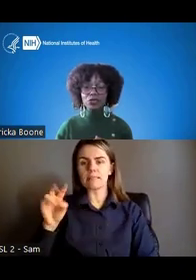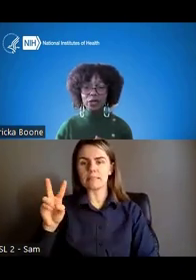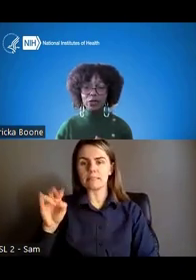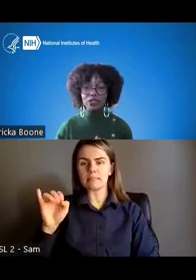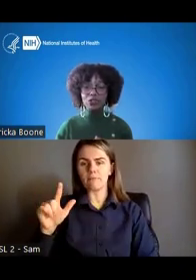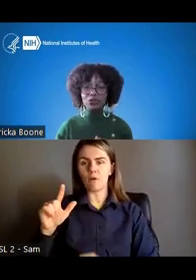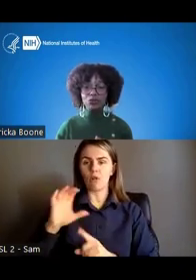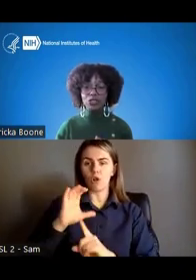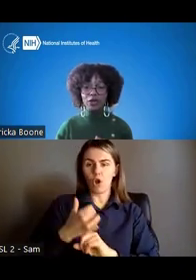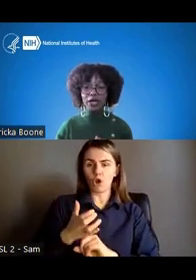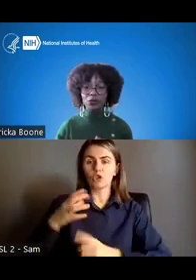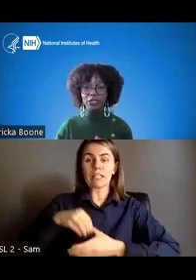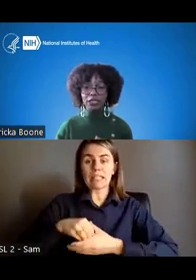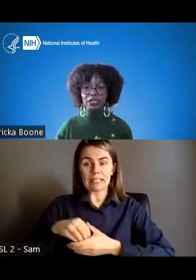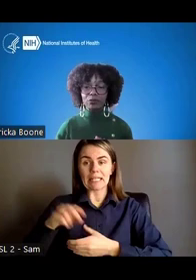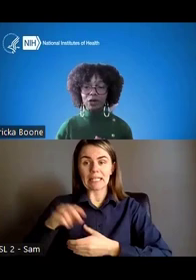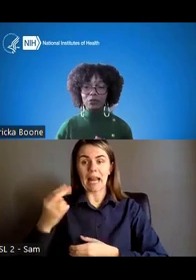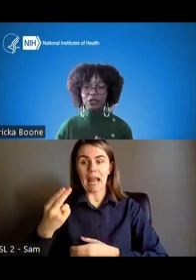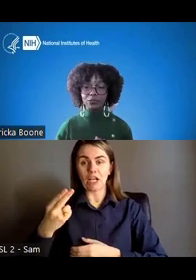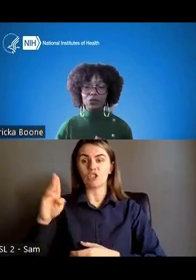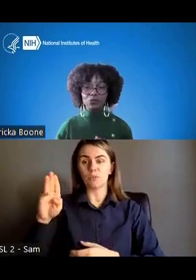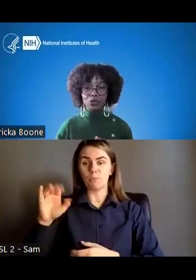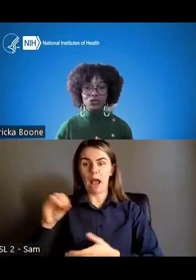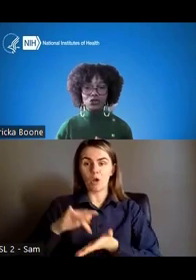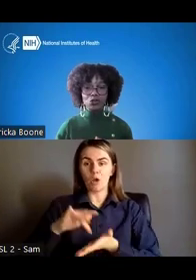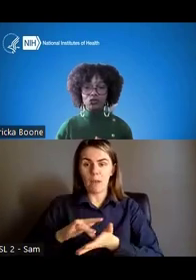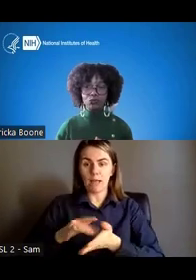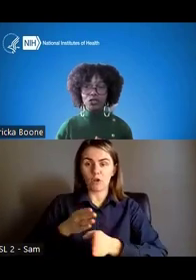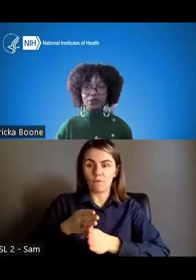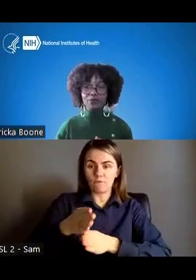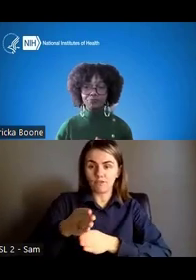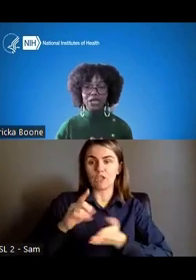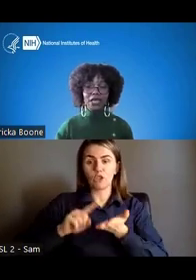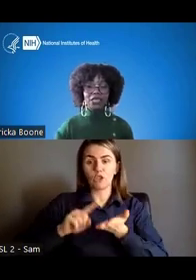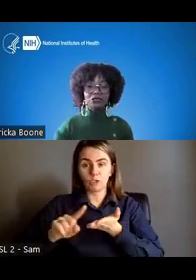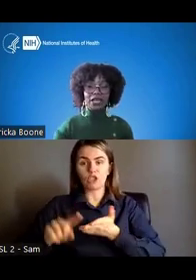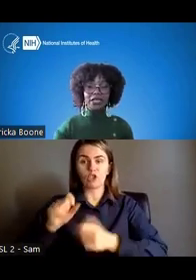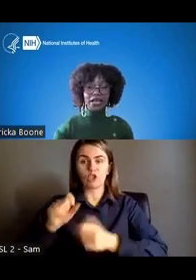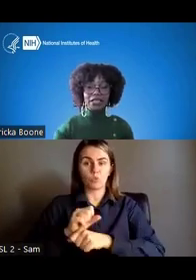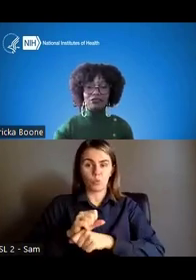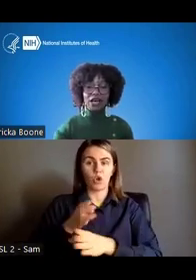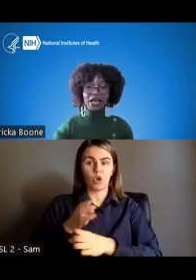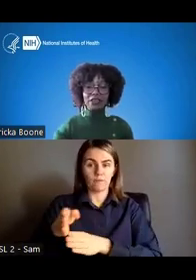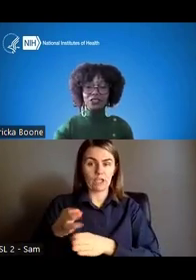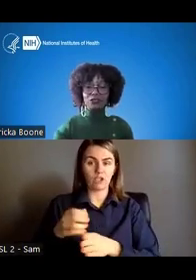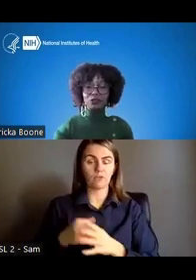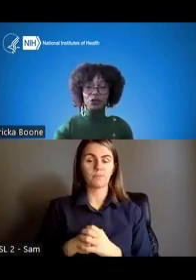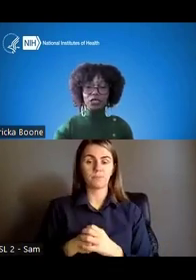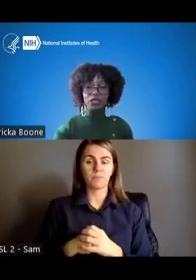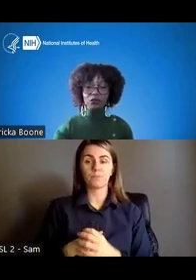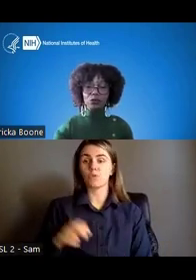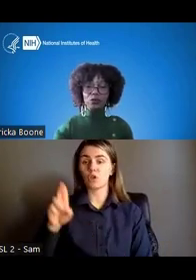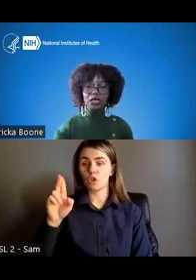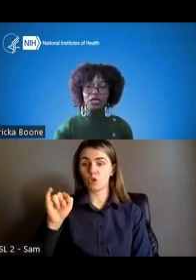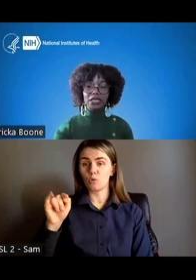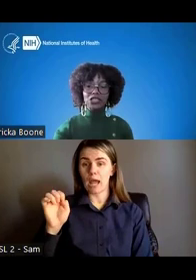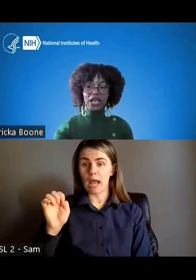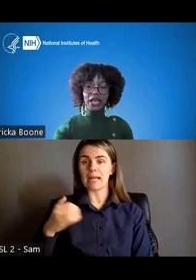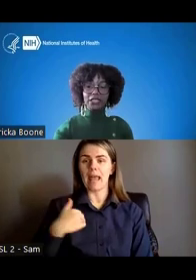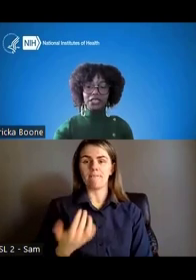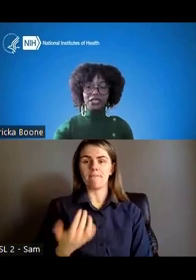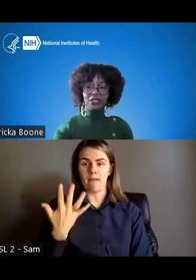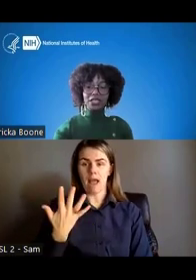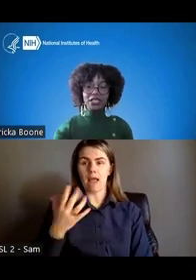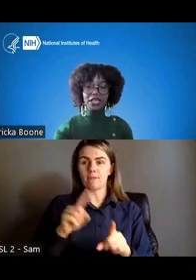and reduce barriers to racial equity in the biomedical research workforce. UNITE has 5 different working groups,